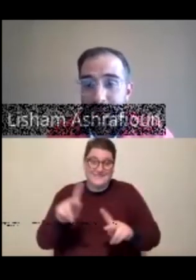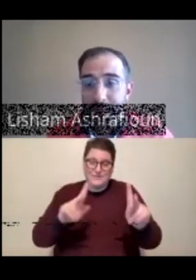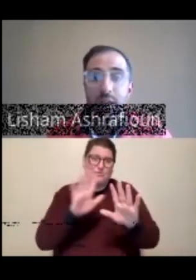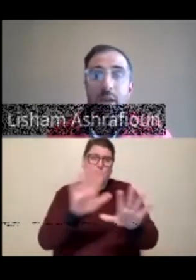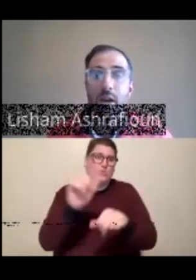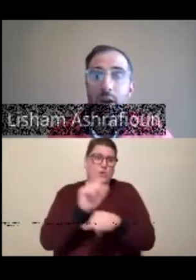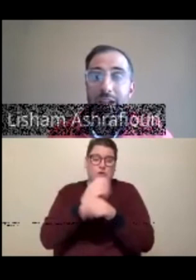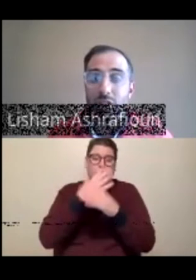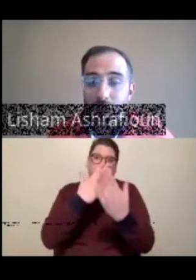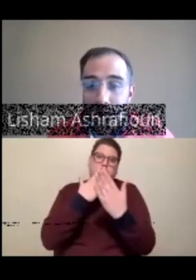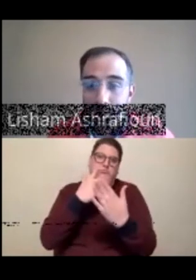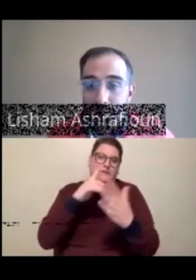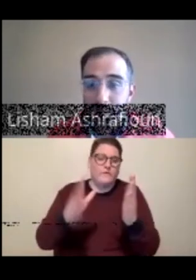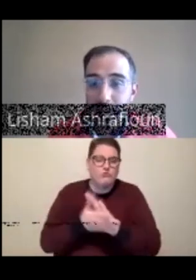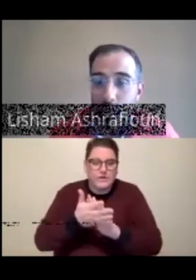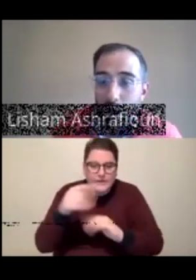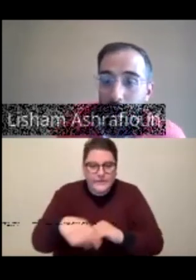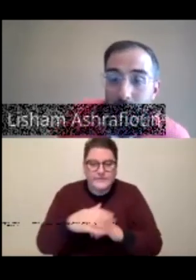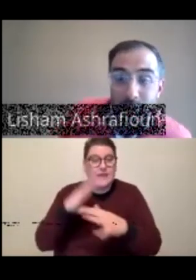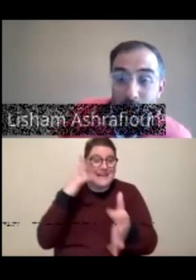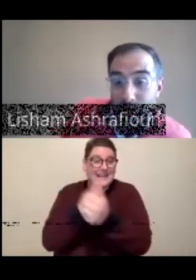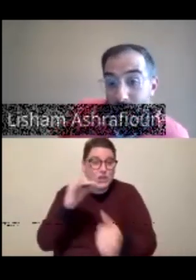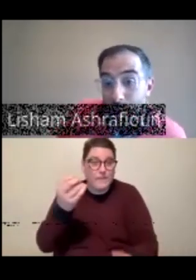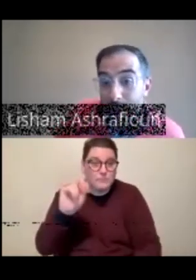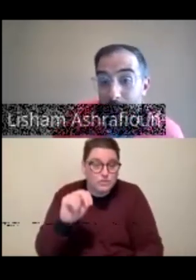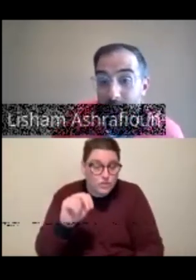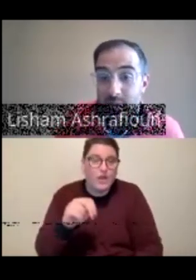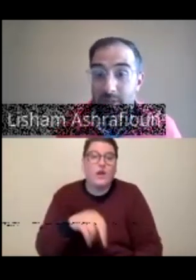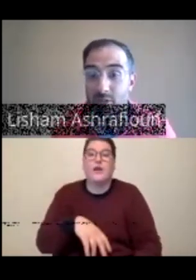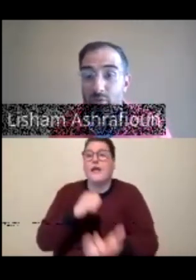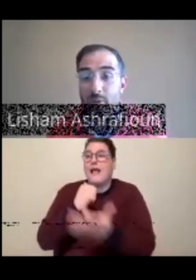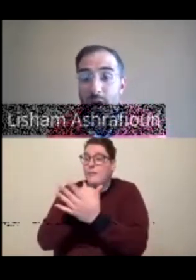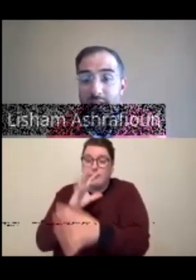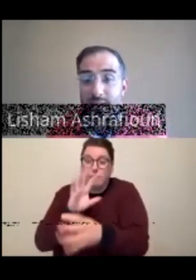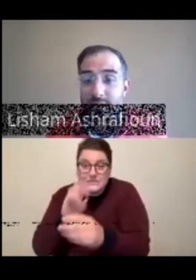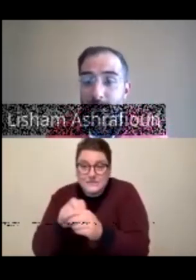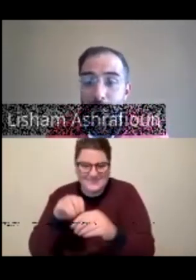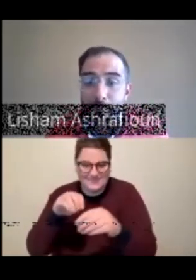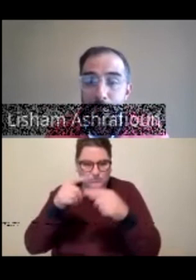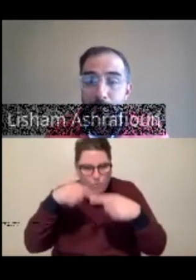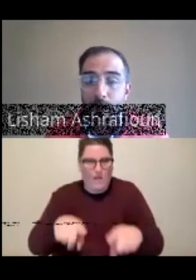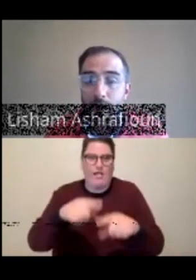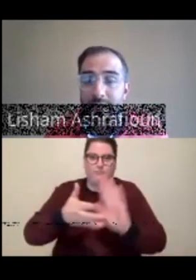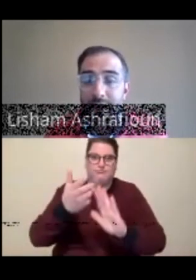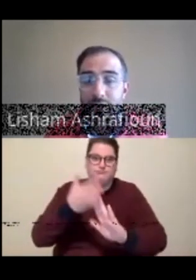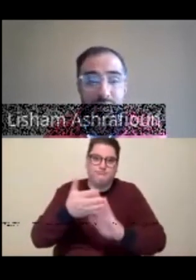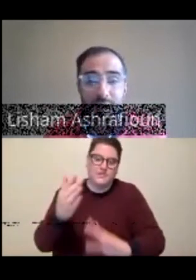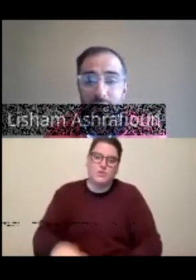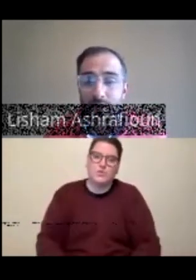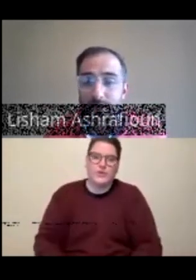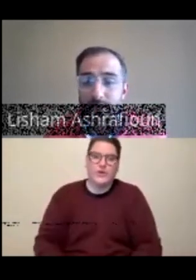and running, catching John up to speed while also helping participants through the process.